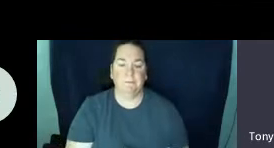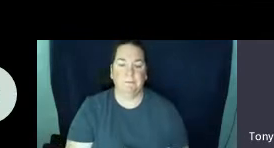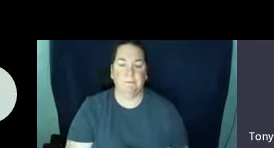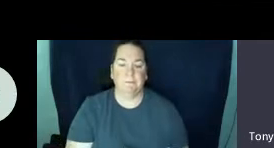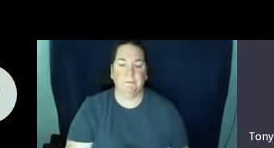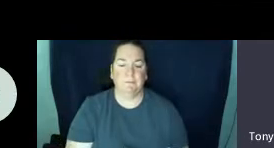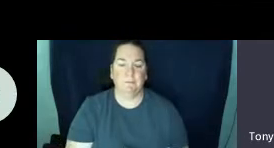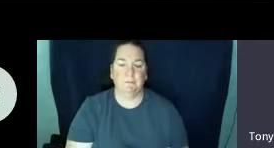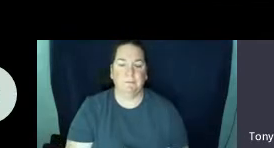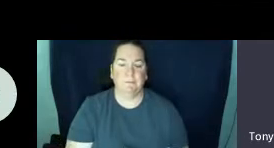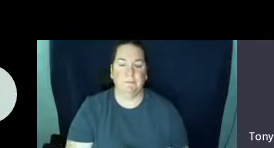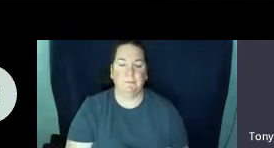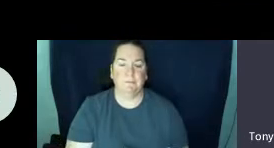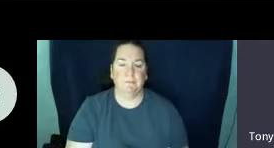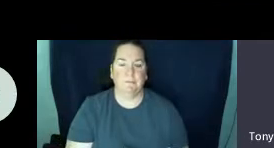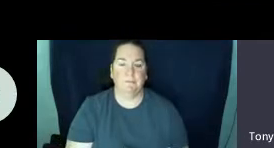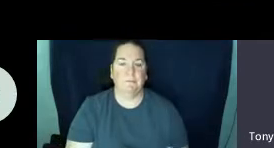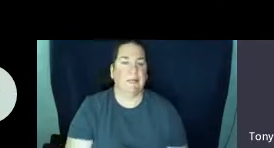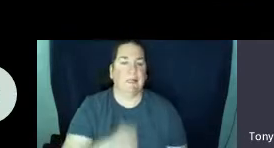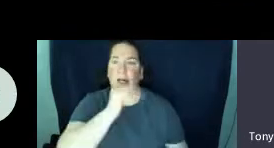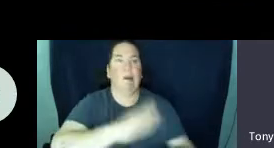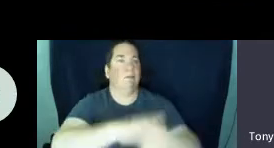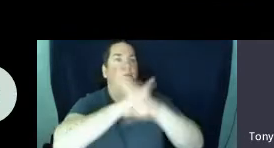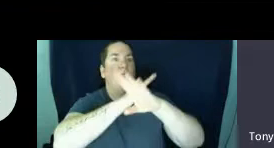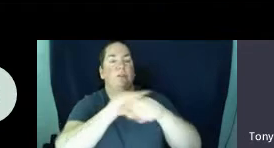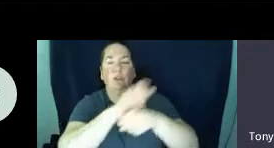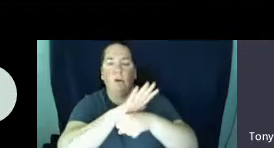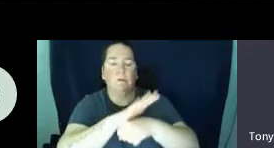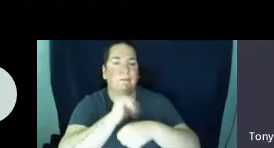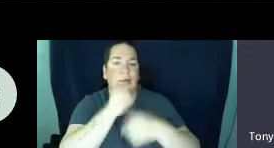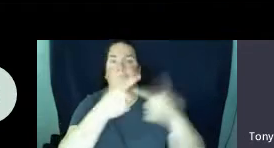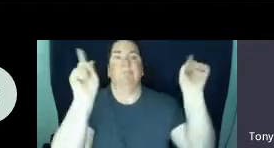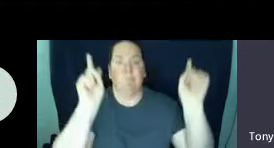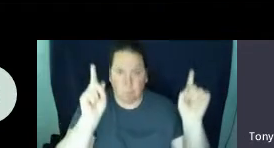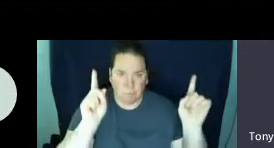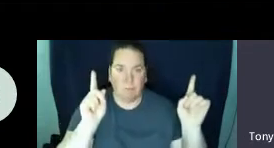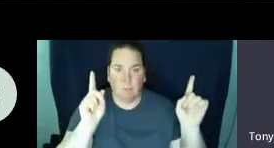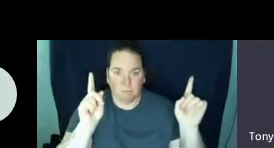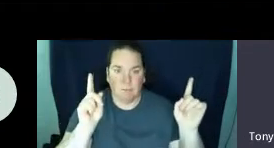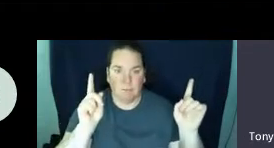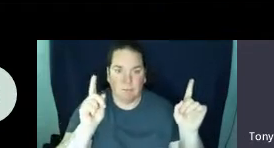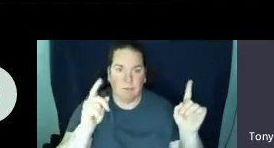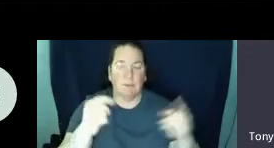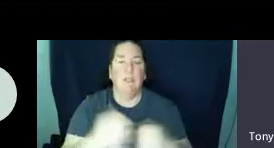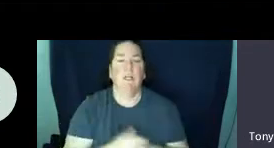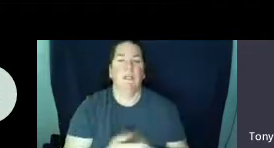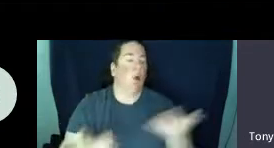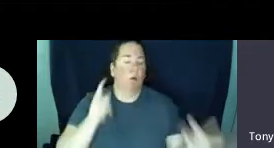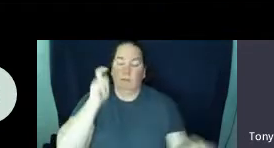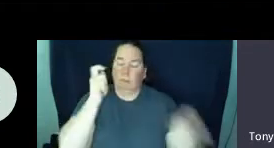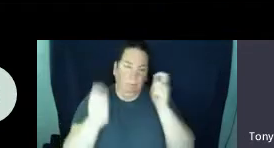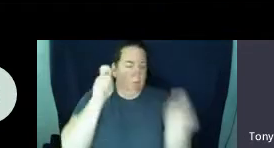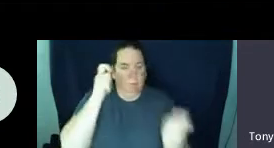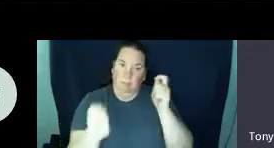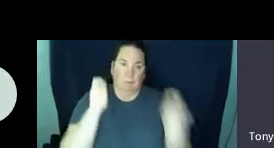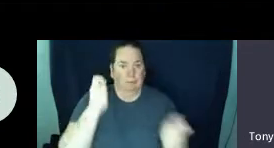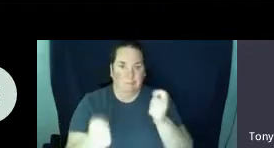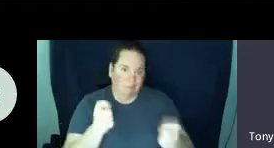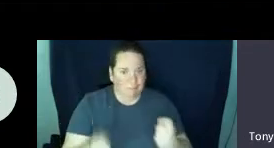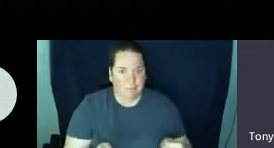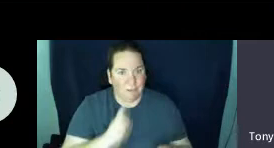not able to work against COVID, I'm blanking on the word here, ineffective against the new variant. So it changes all the time, but I think